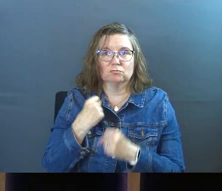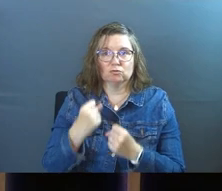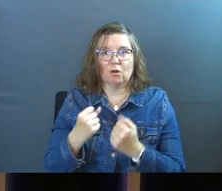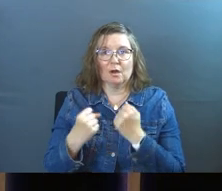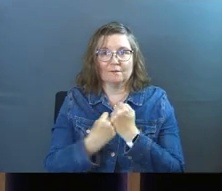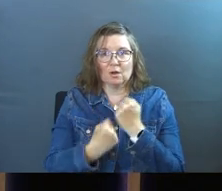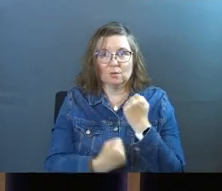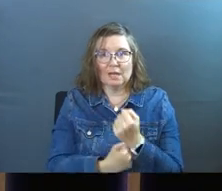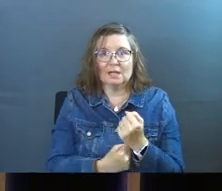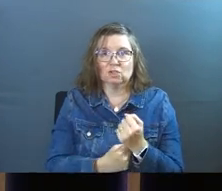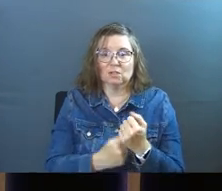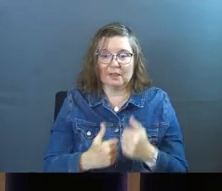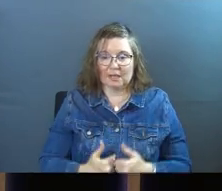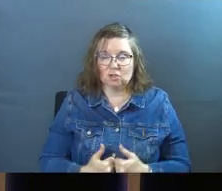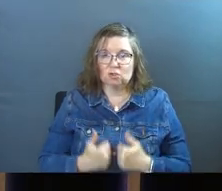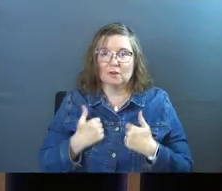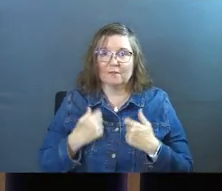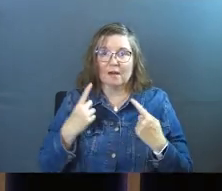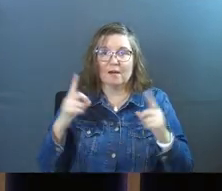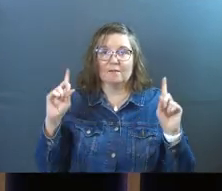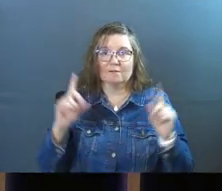can survive.